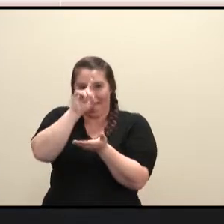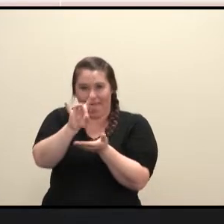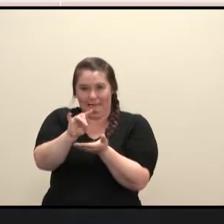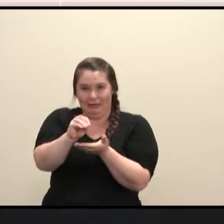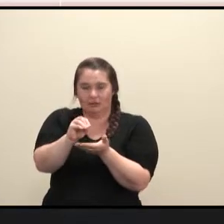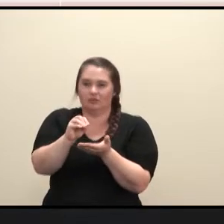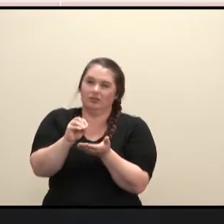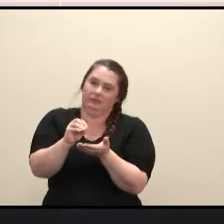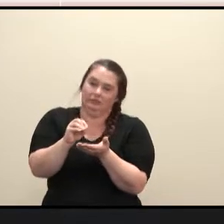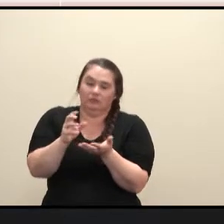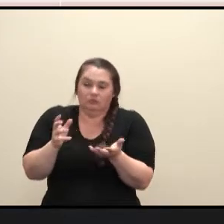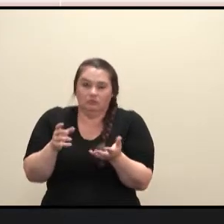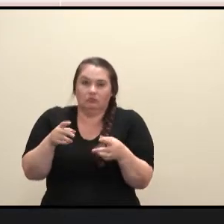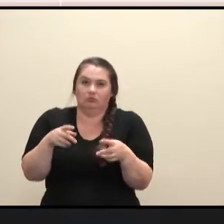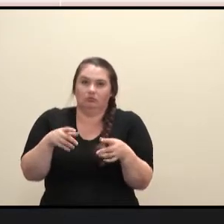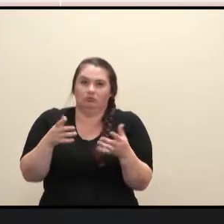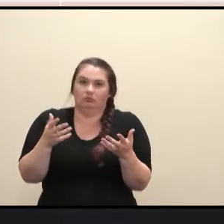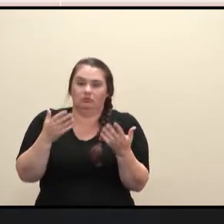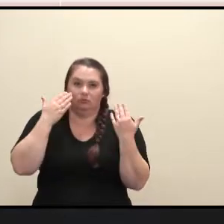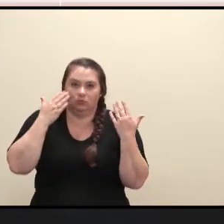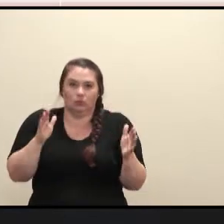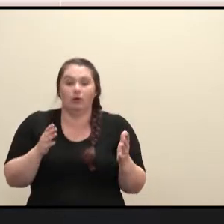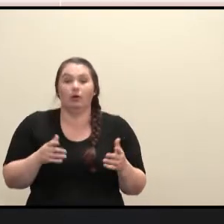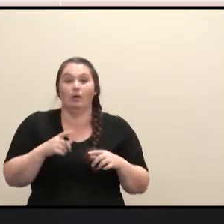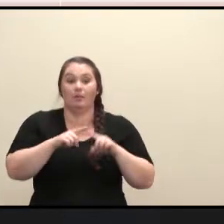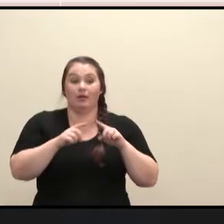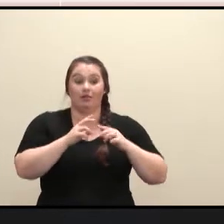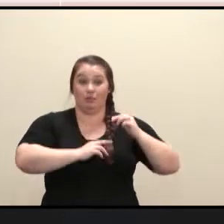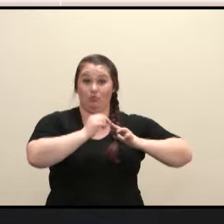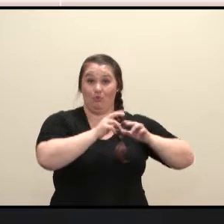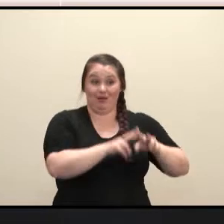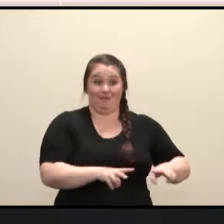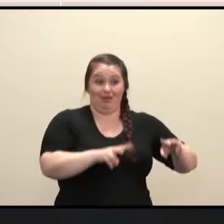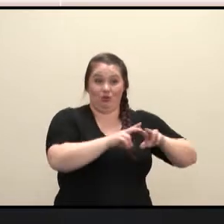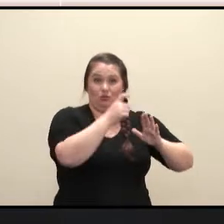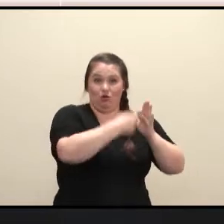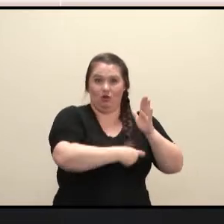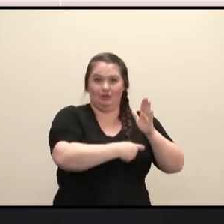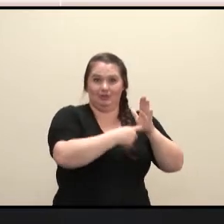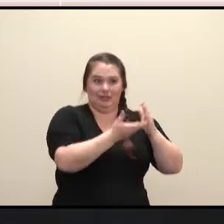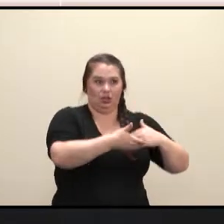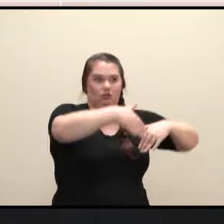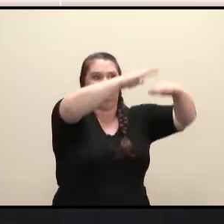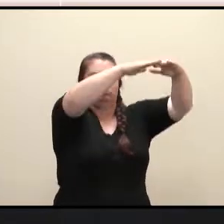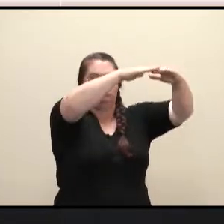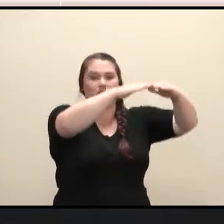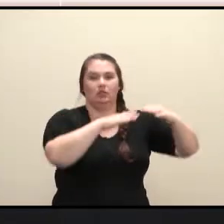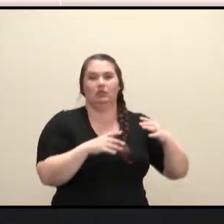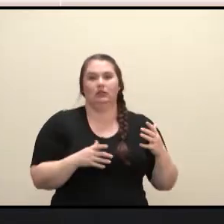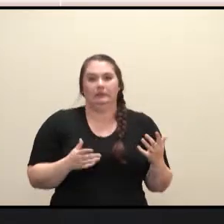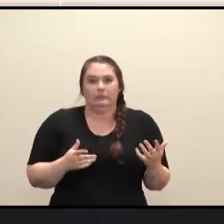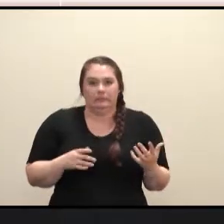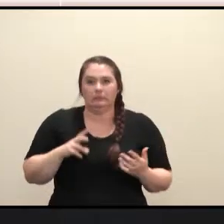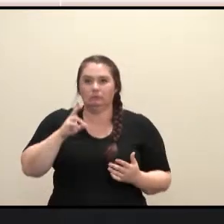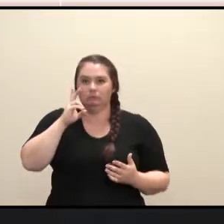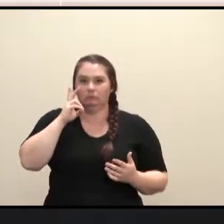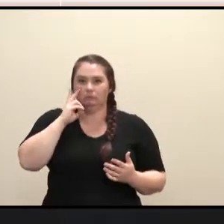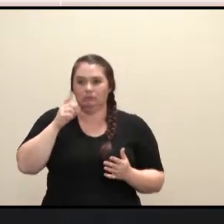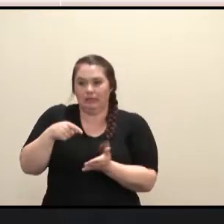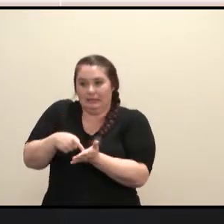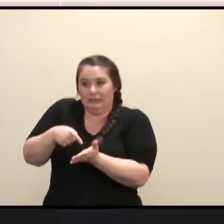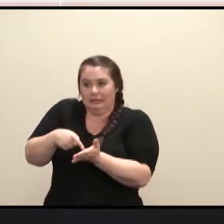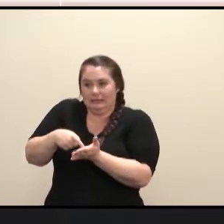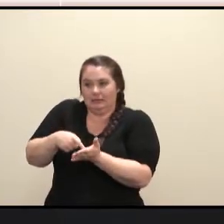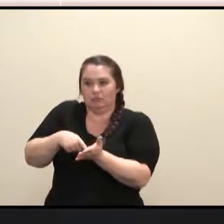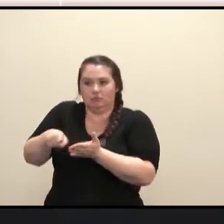penny. So with that property value increase, instead of us needing 8 cents to pay for that $200 million in debt, we